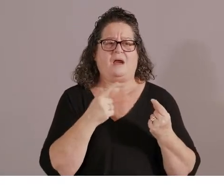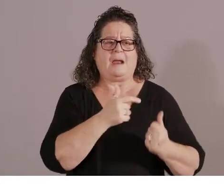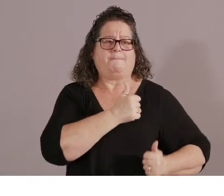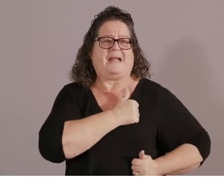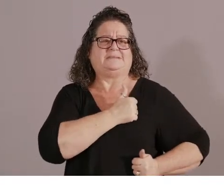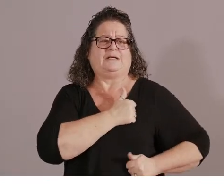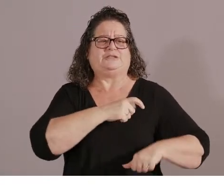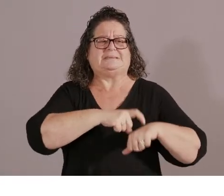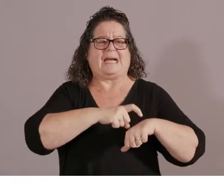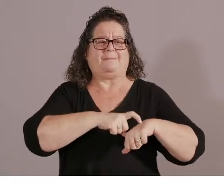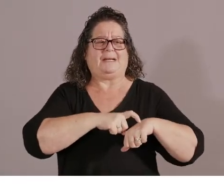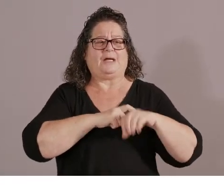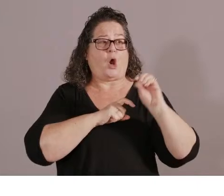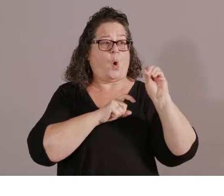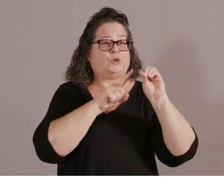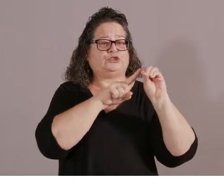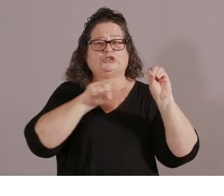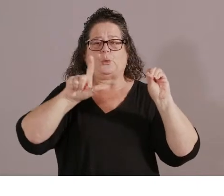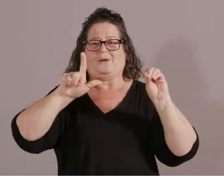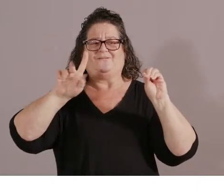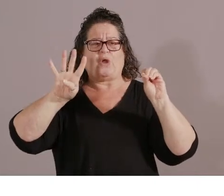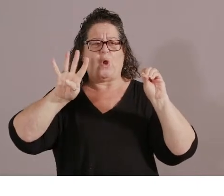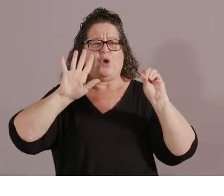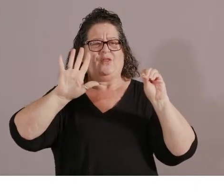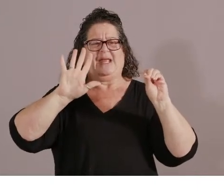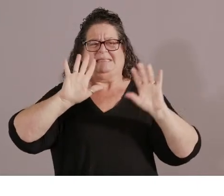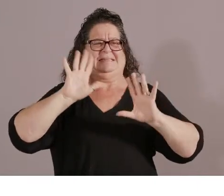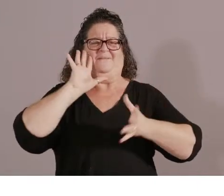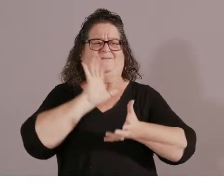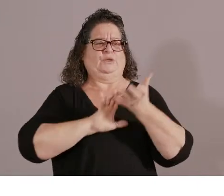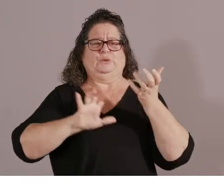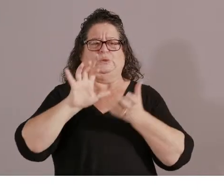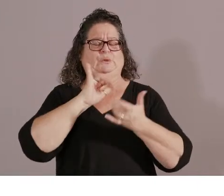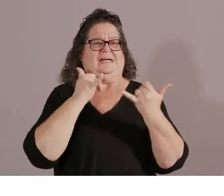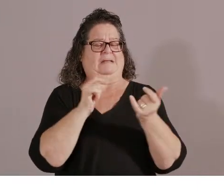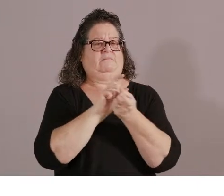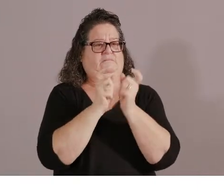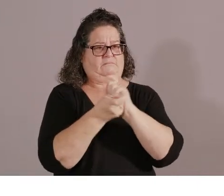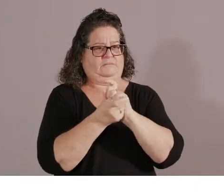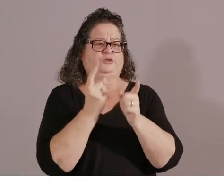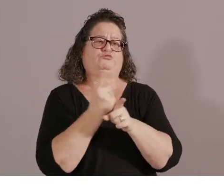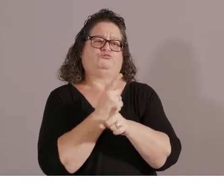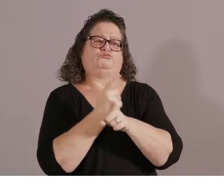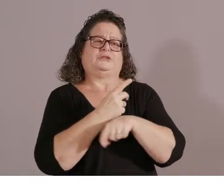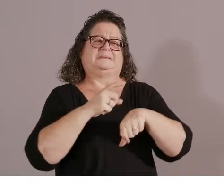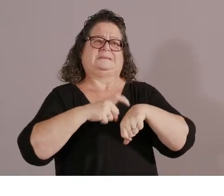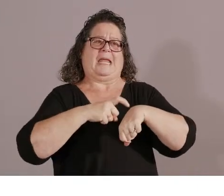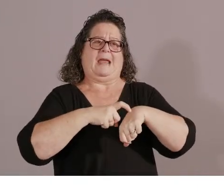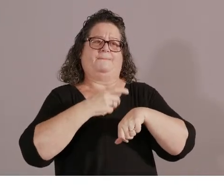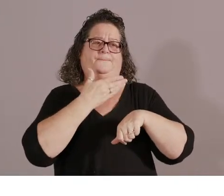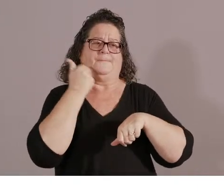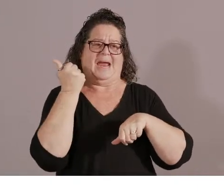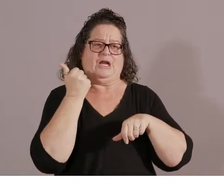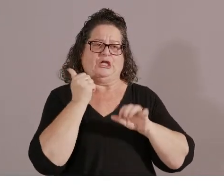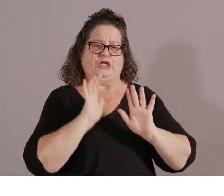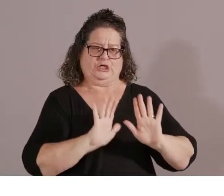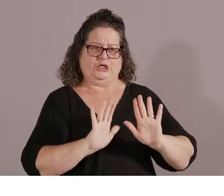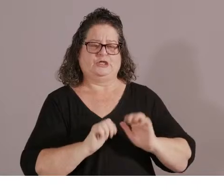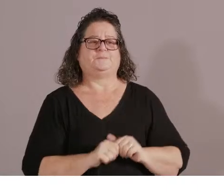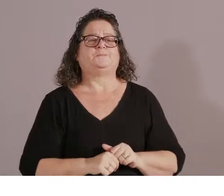to 24, there will be an option for non-military time moving forward.